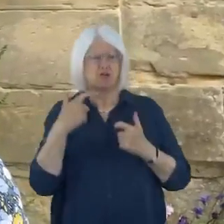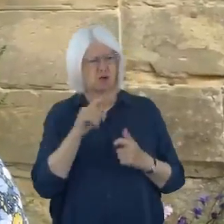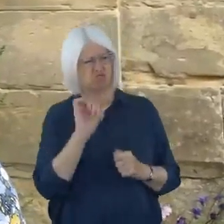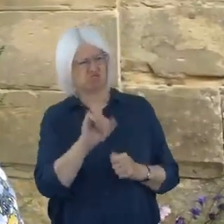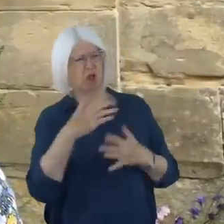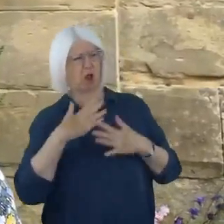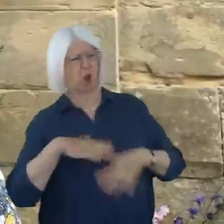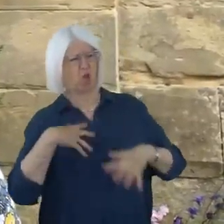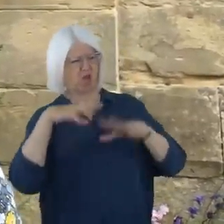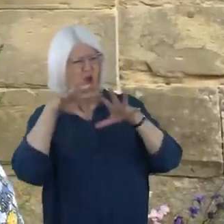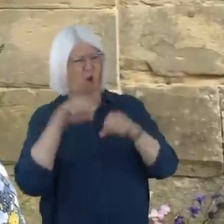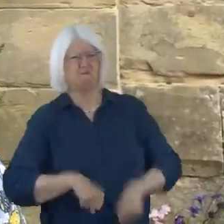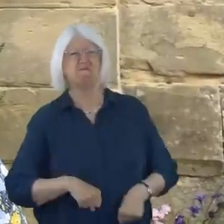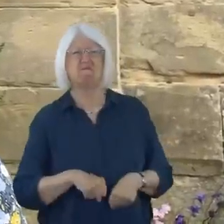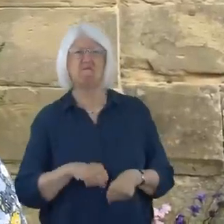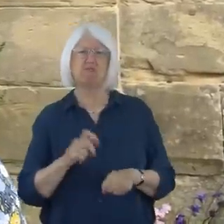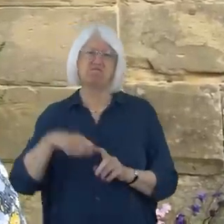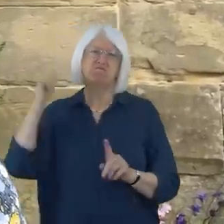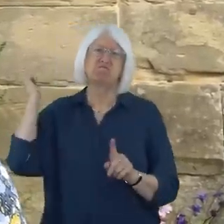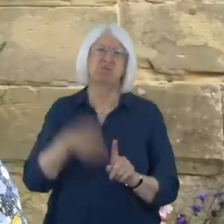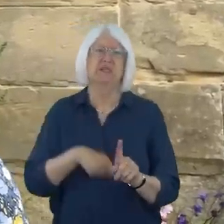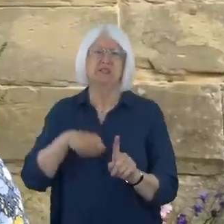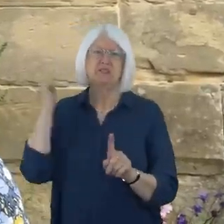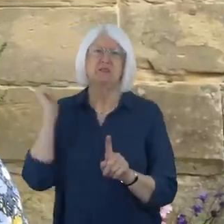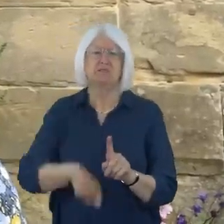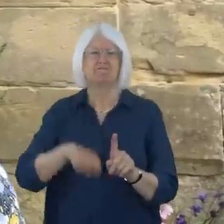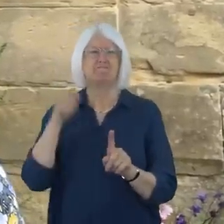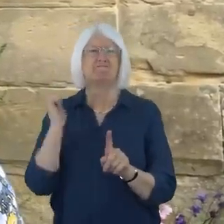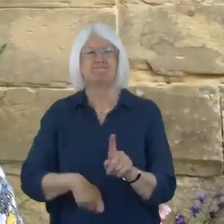clothing and ordered them to be beaten with rods.